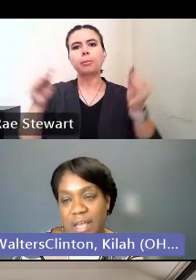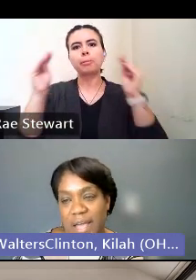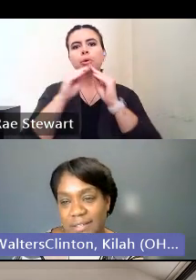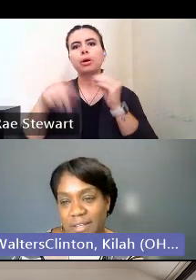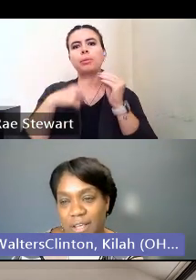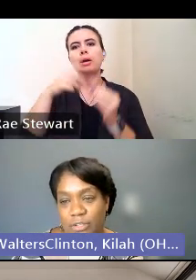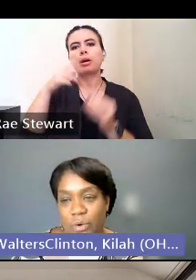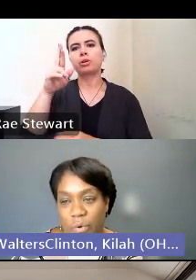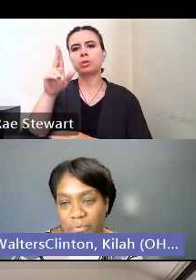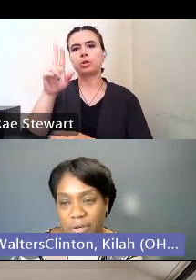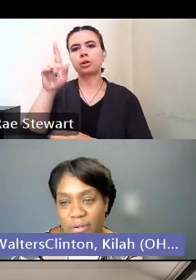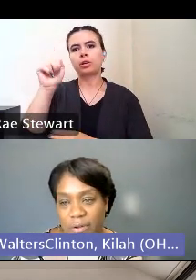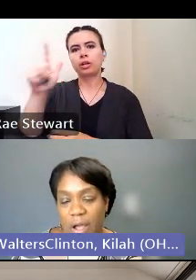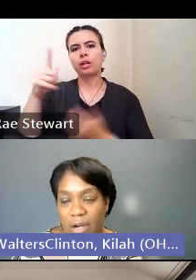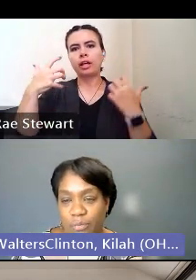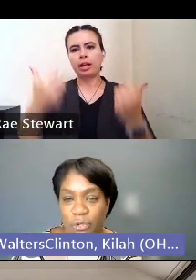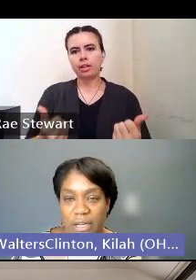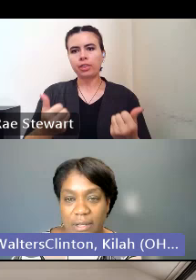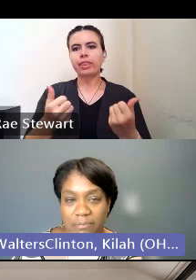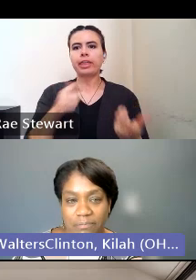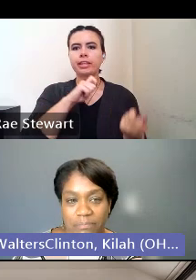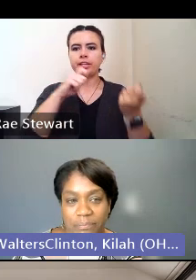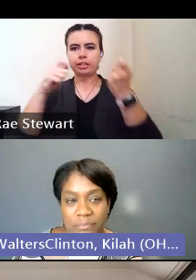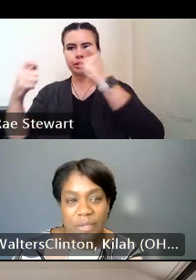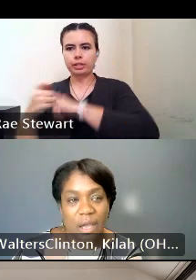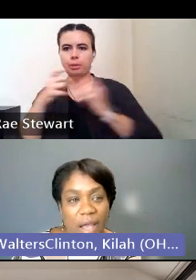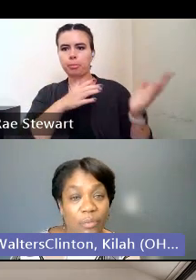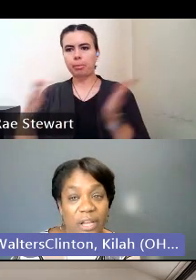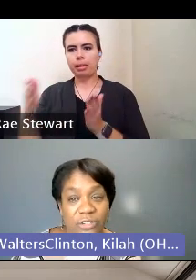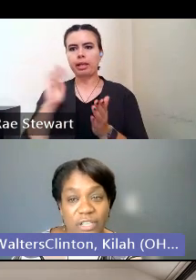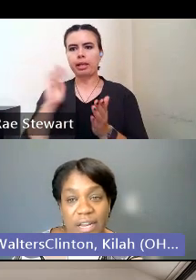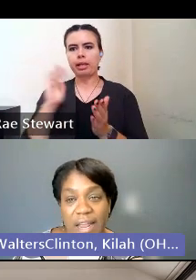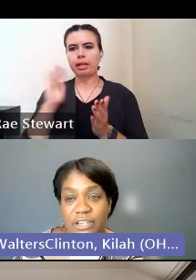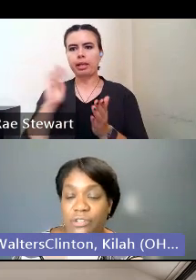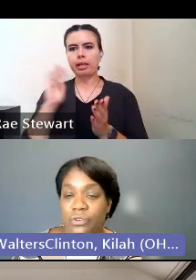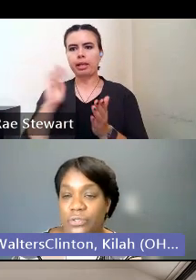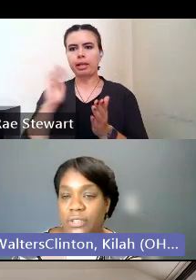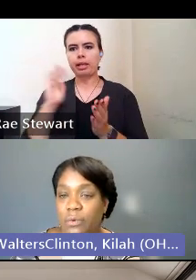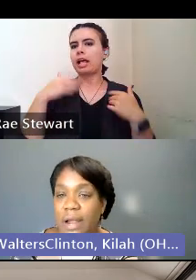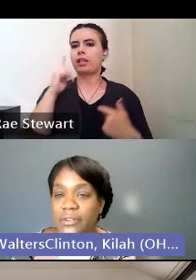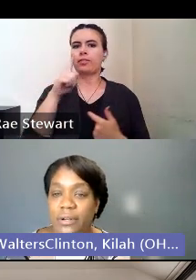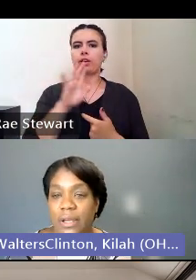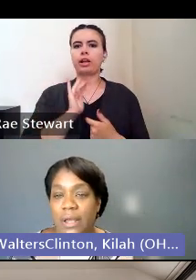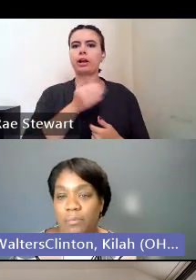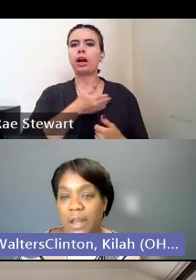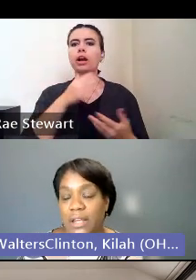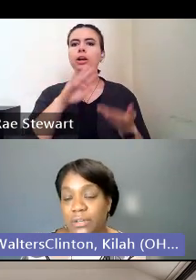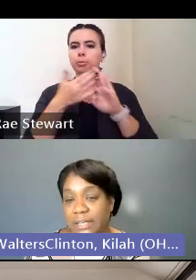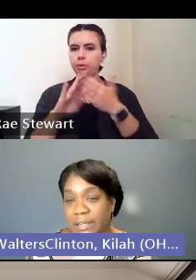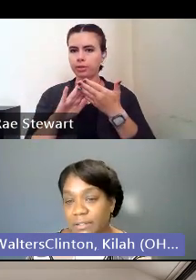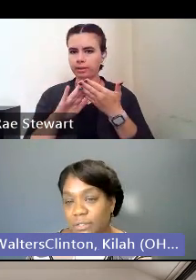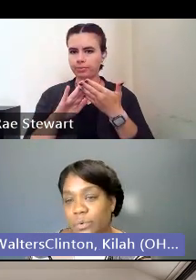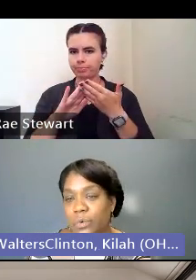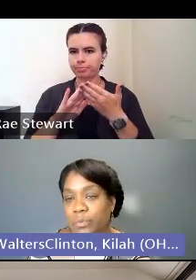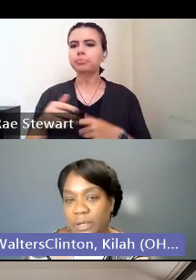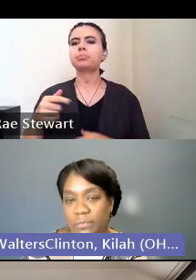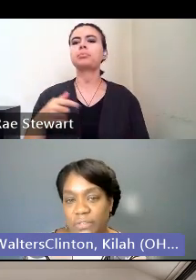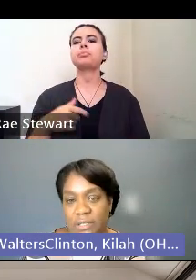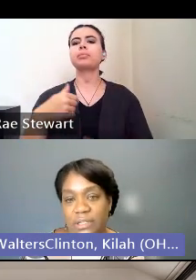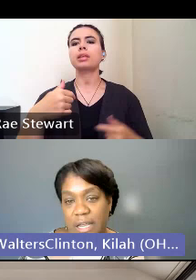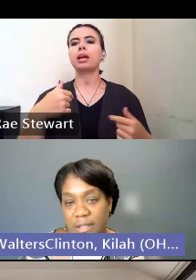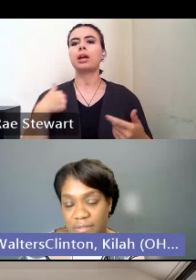Executive Office has to offer our community. I have the pleasure today to introduce the Director, Manny Ortiz,